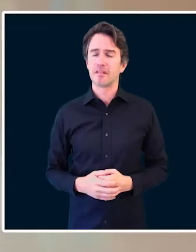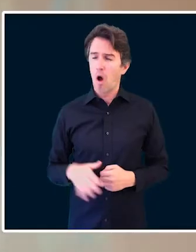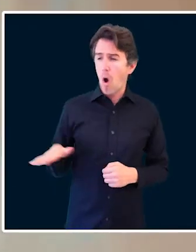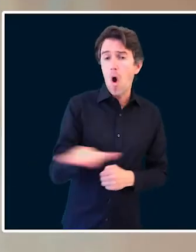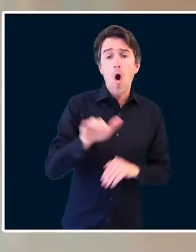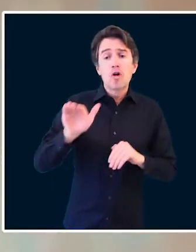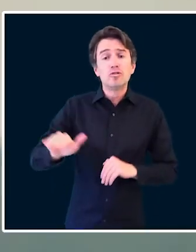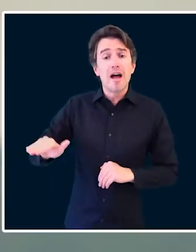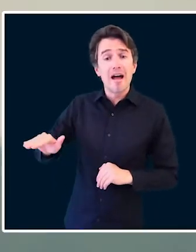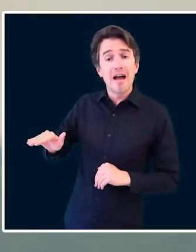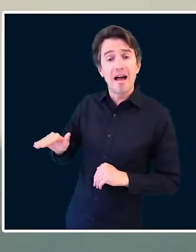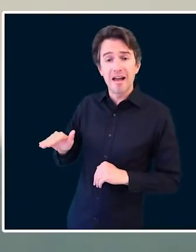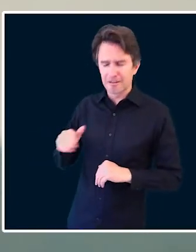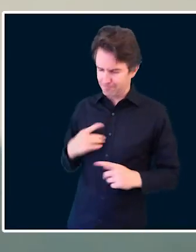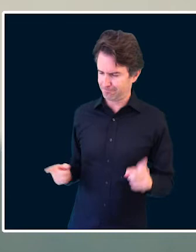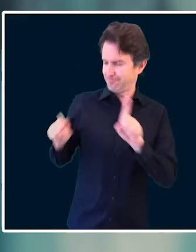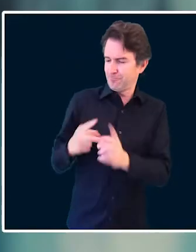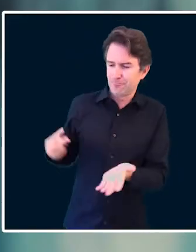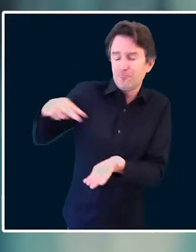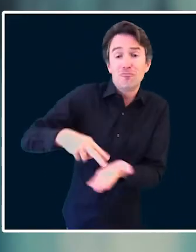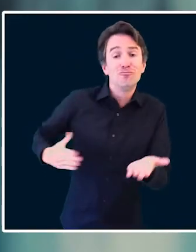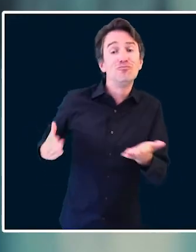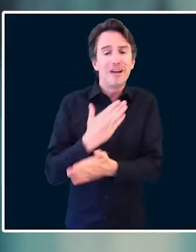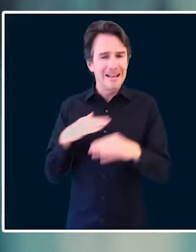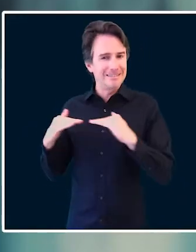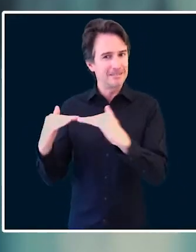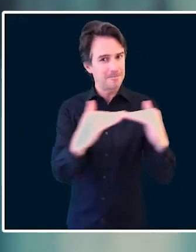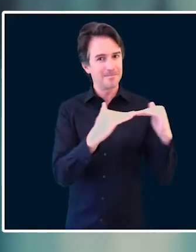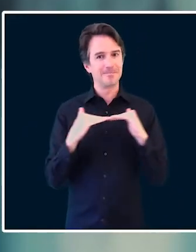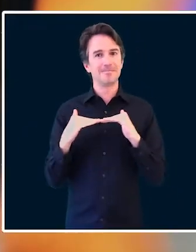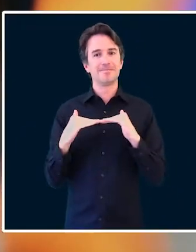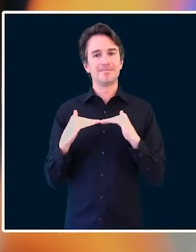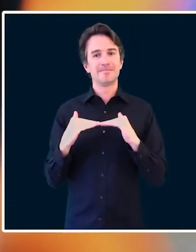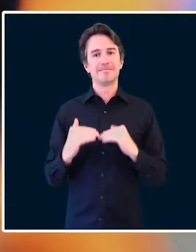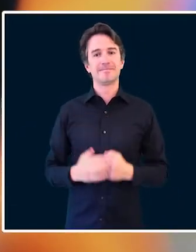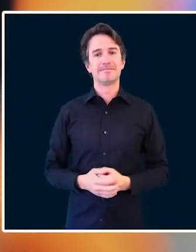For every child, we stand for every right.